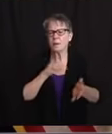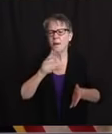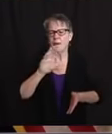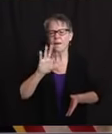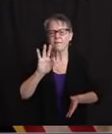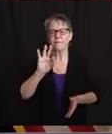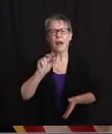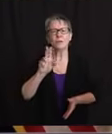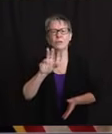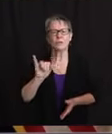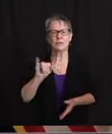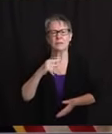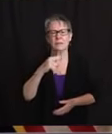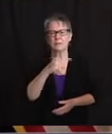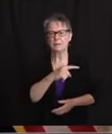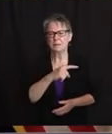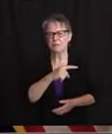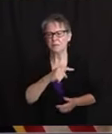and